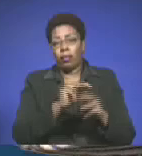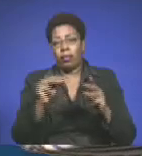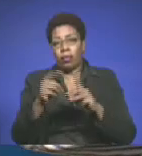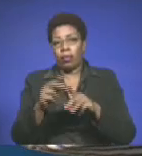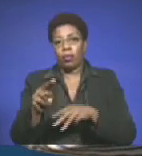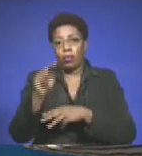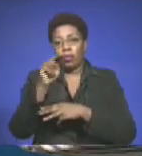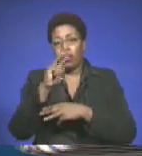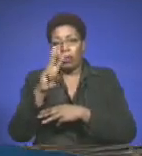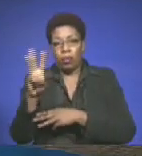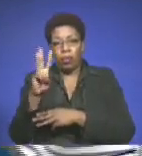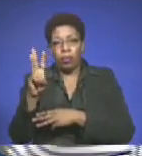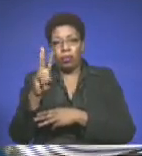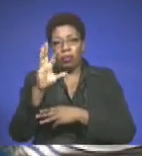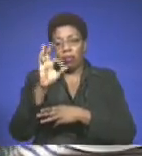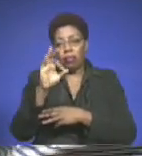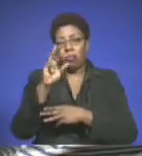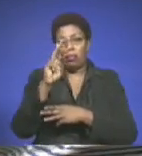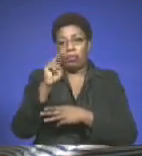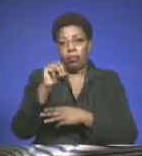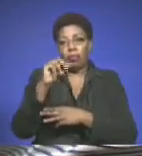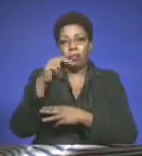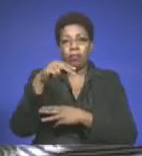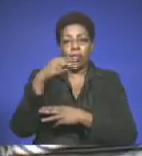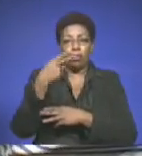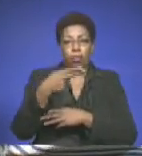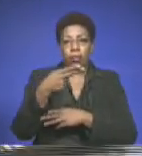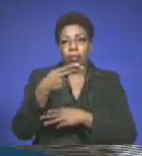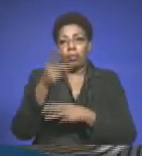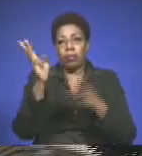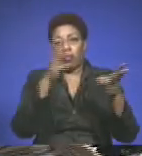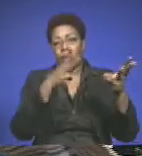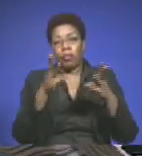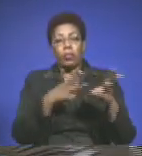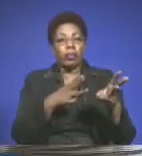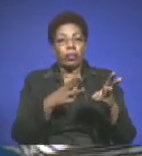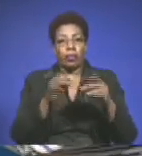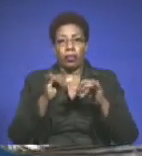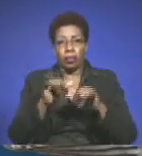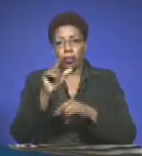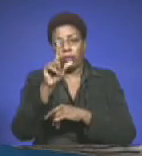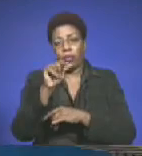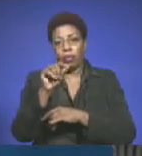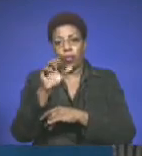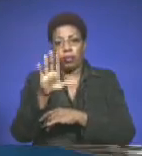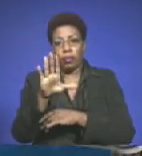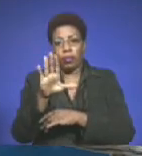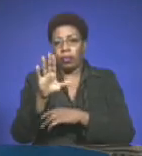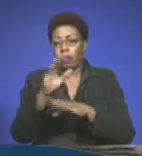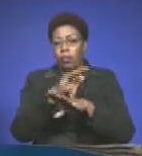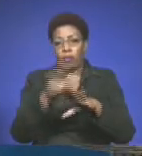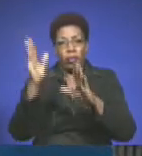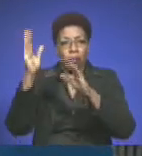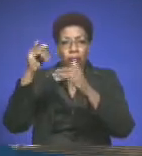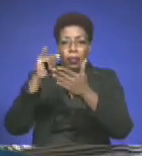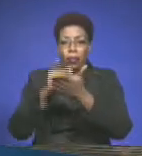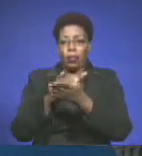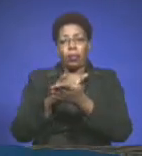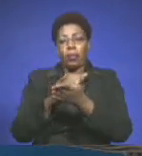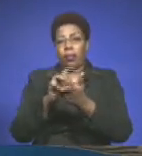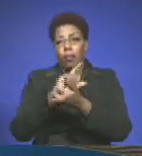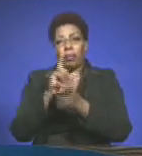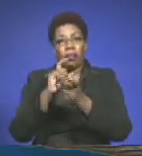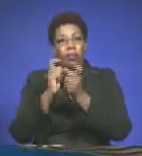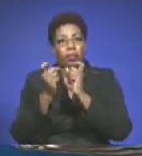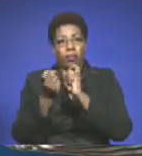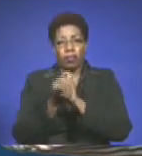the north-northwest at about 9 miles per hour. Maximum sustained winds still holding at 125, and we don't anticipate much change in